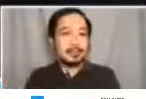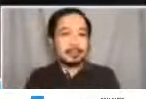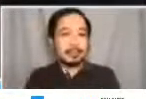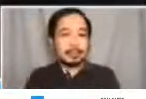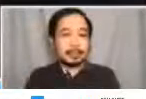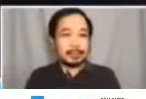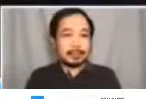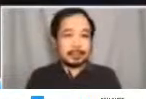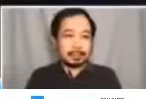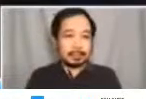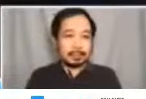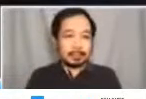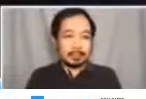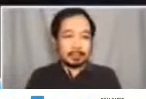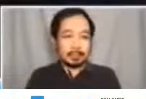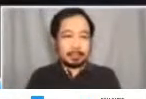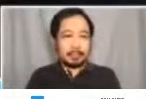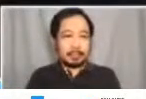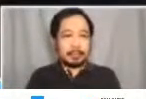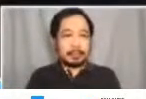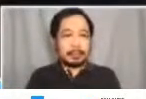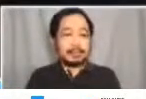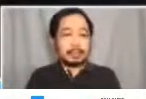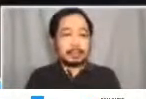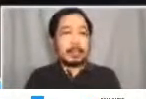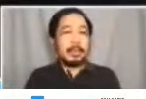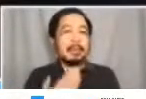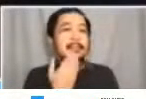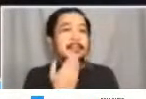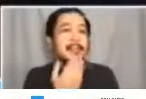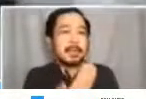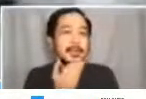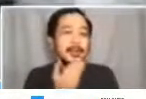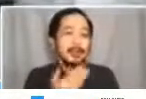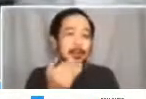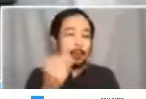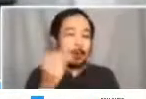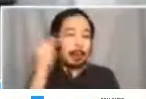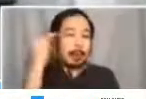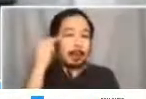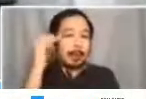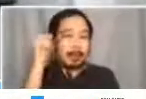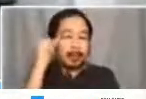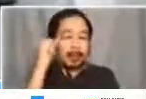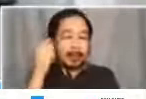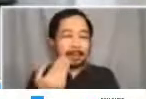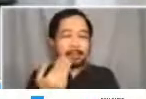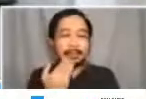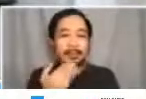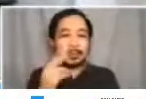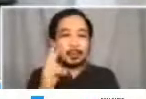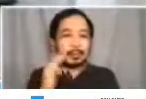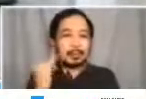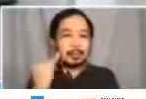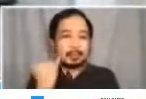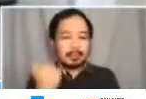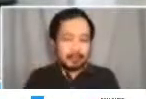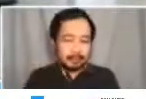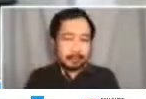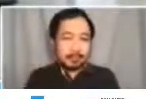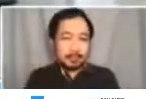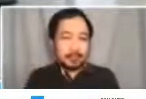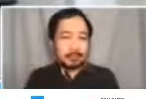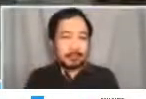not leisure. For now, kasi meron tayong general rule of thumb na halimbawa, if you are a locally